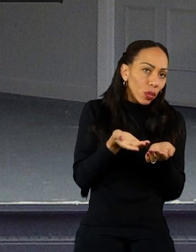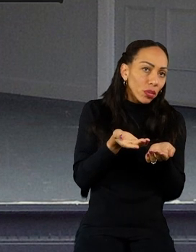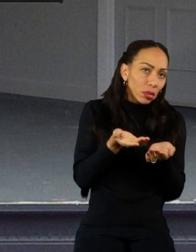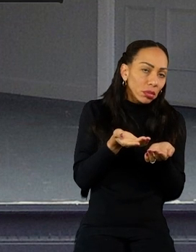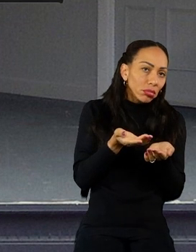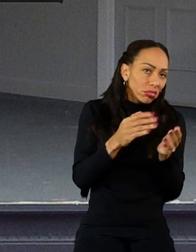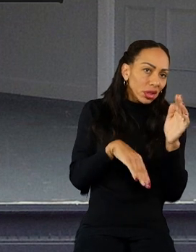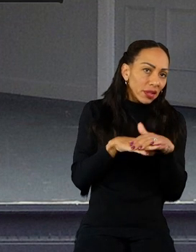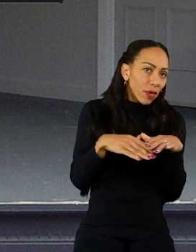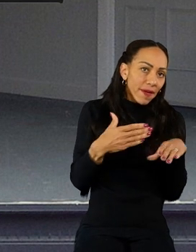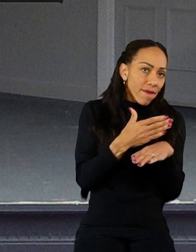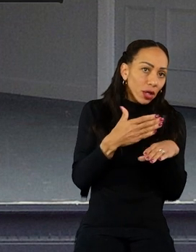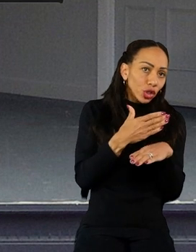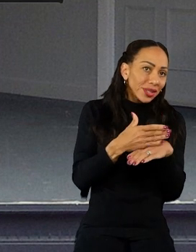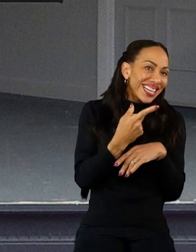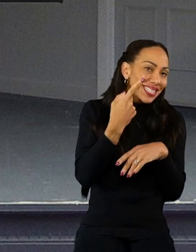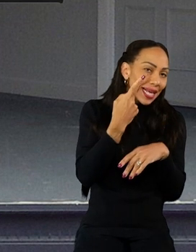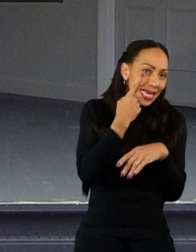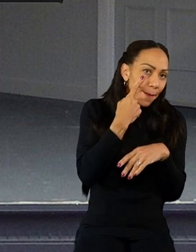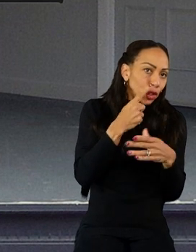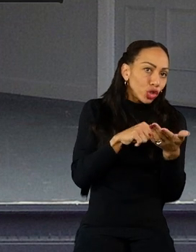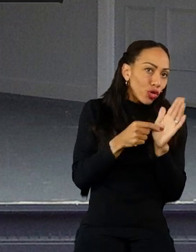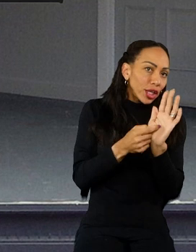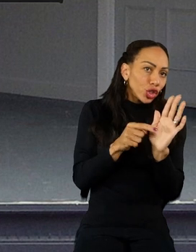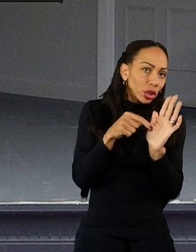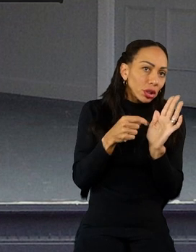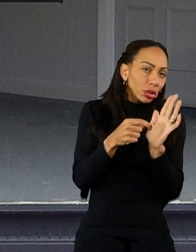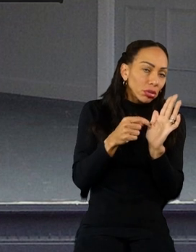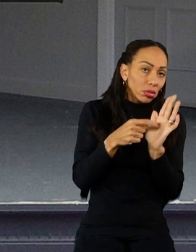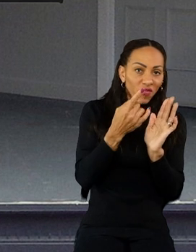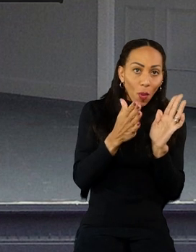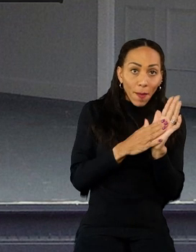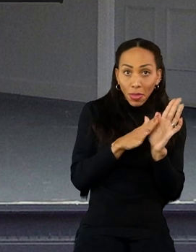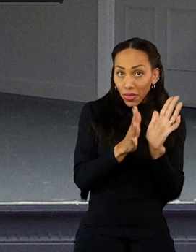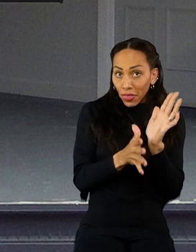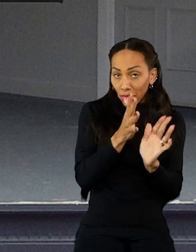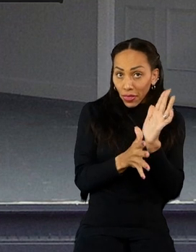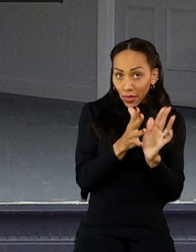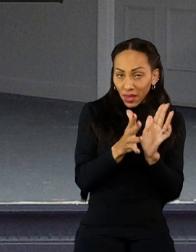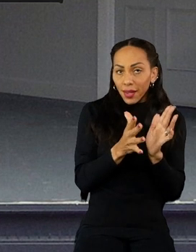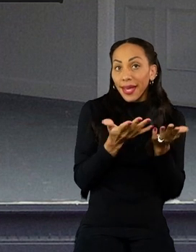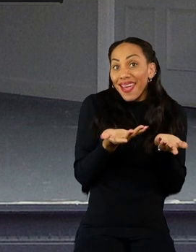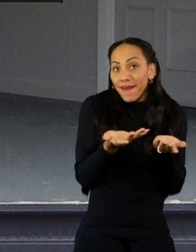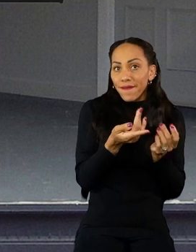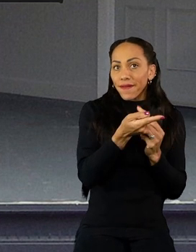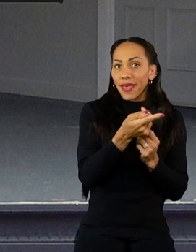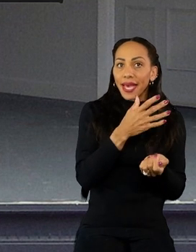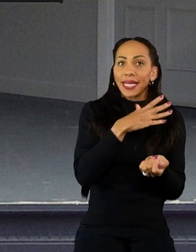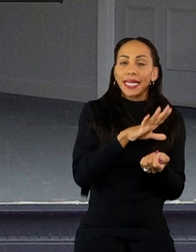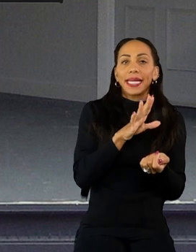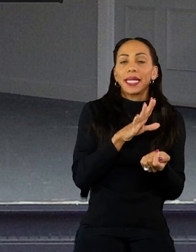for a month. As a kind of demo as well. And it's a full functioning software. It's a demo version that they can actually use for